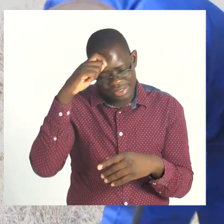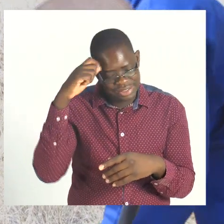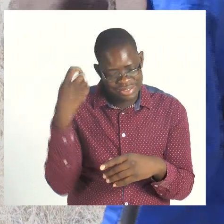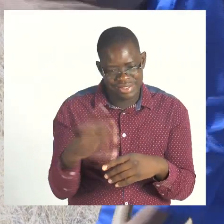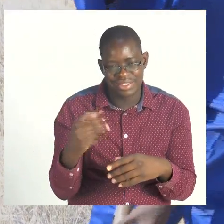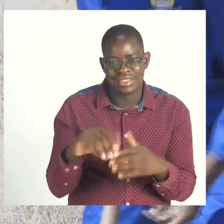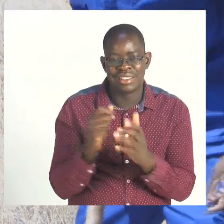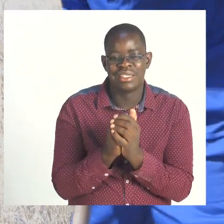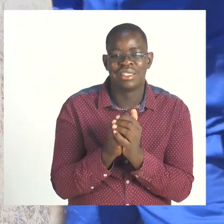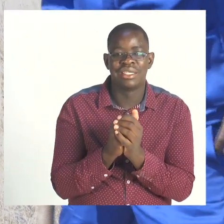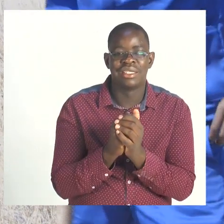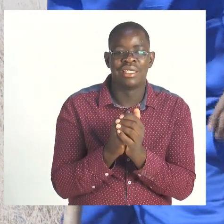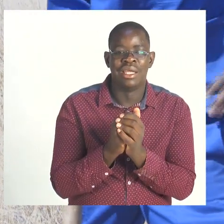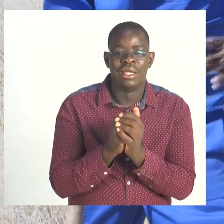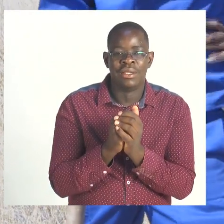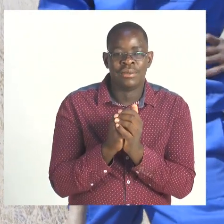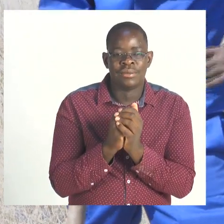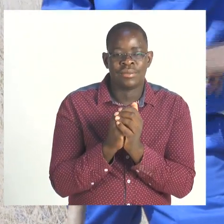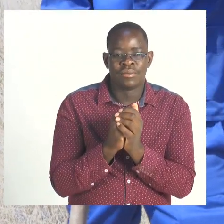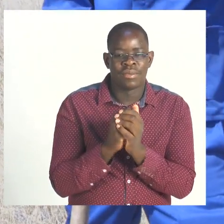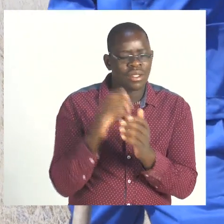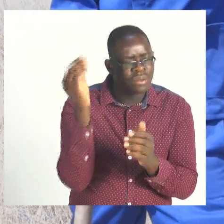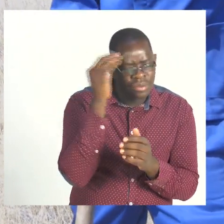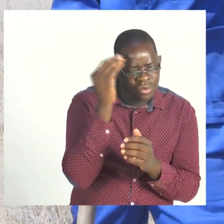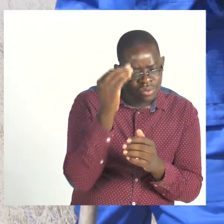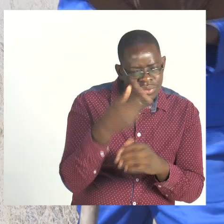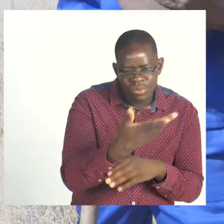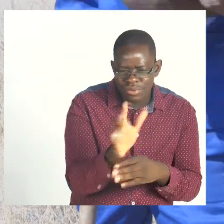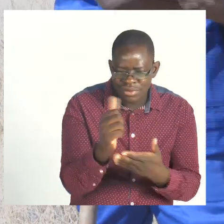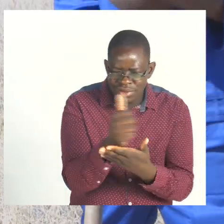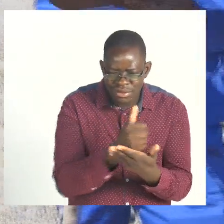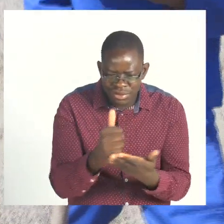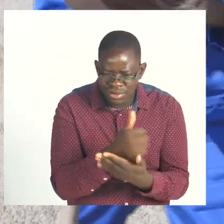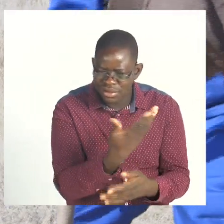Darling, are you sure we need to do all this?